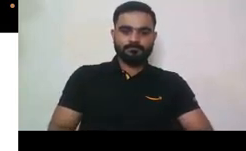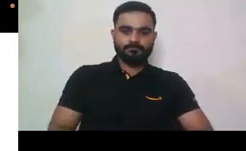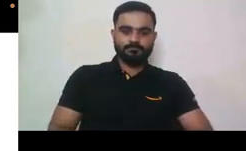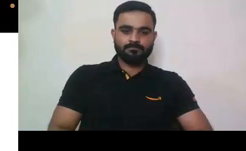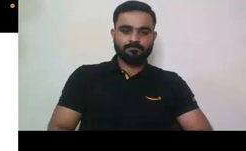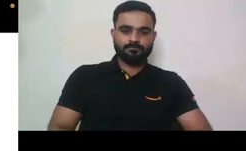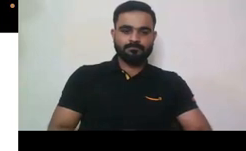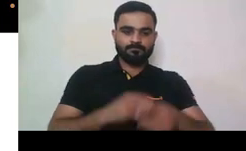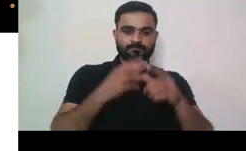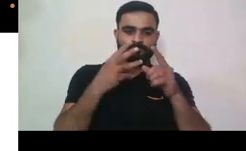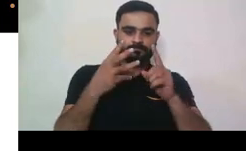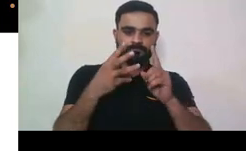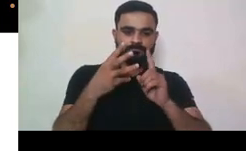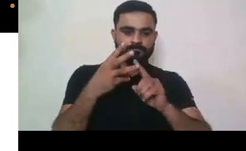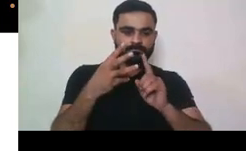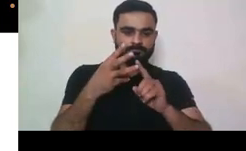Third one,